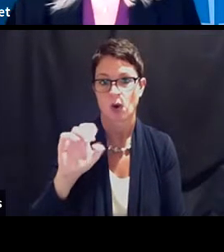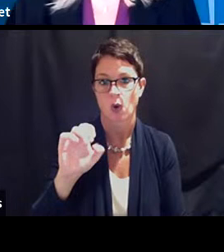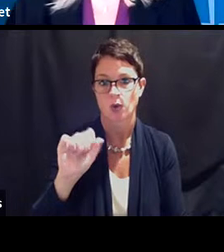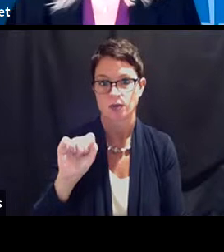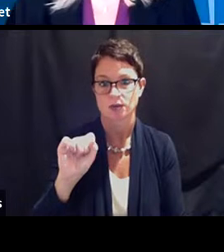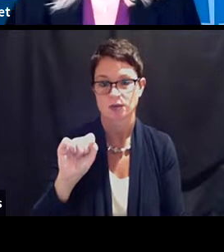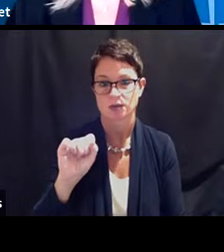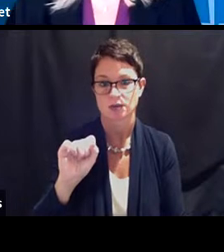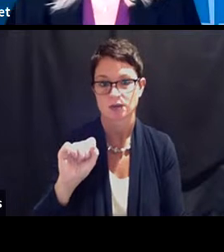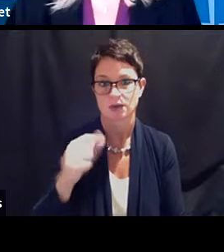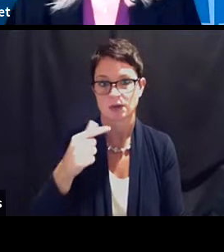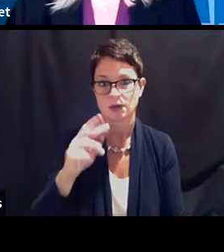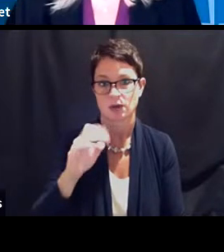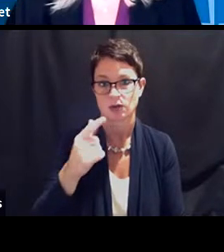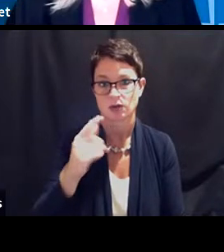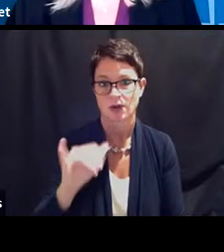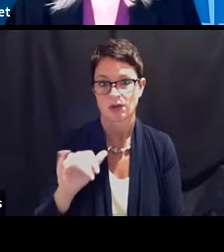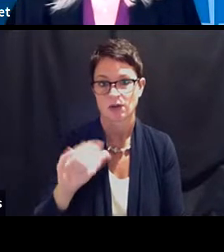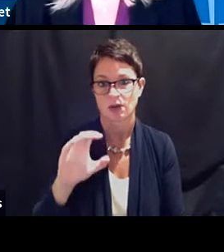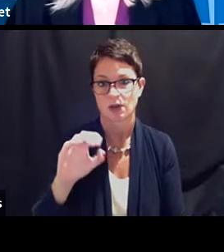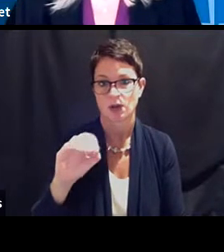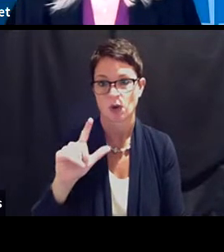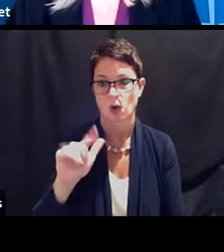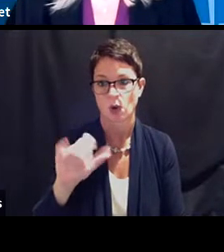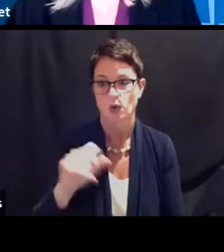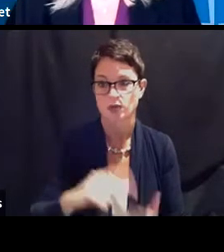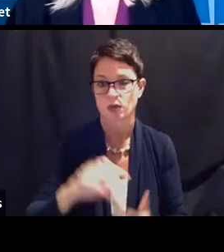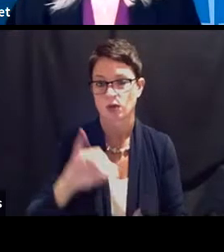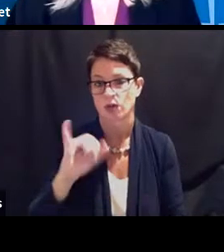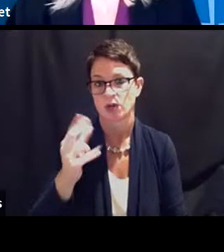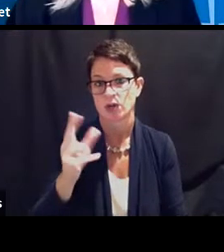Gregory Coles or Johnny Evers.